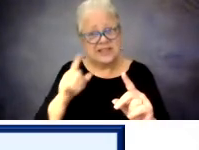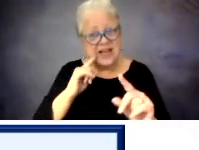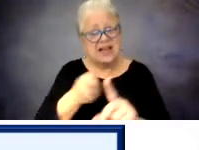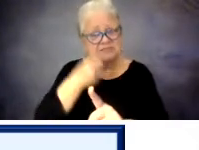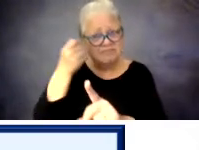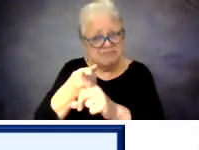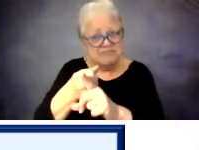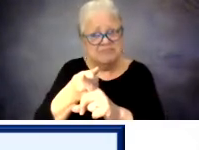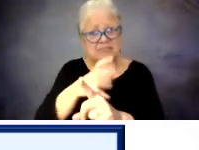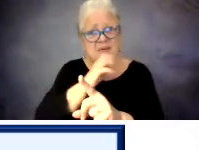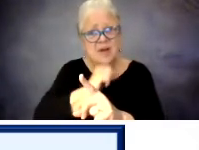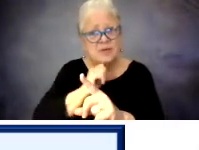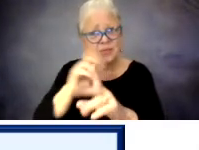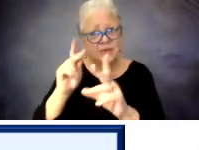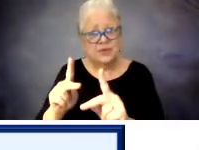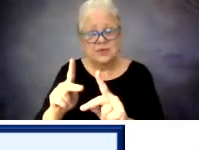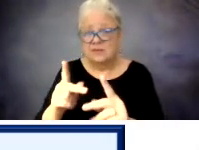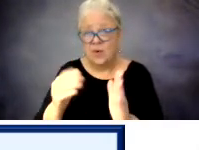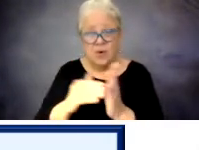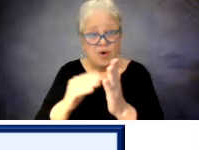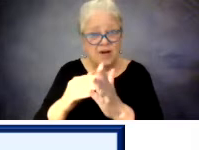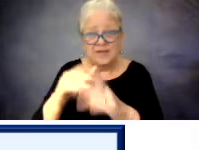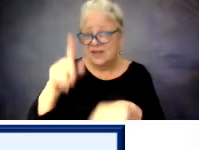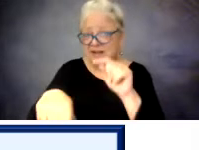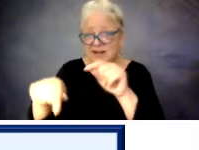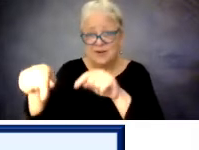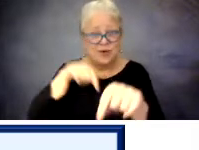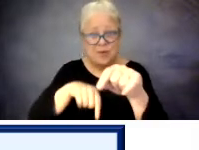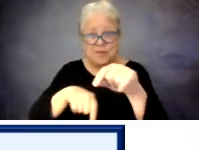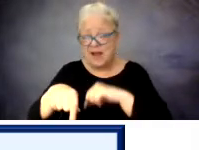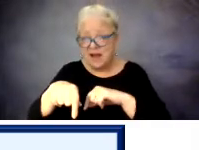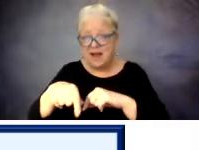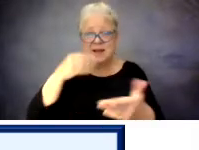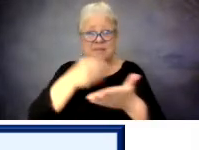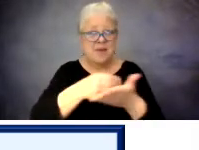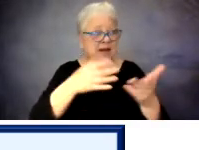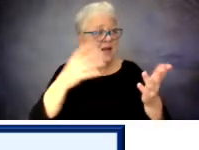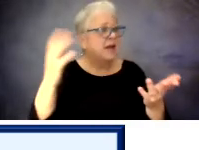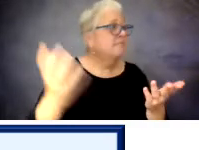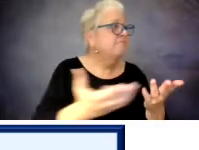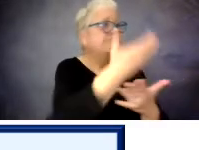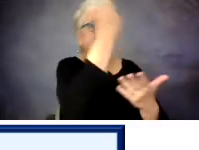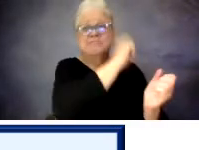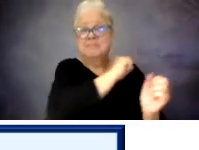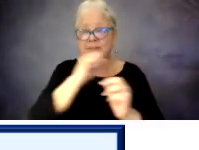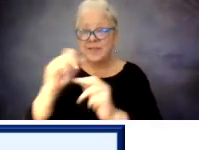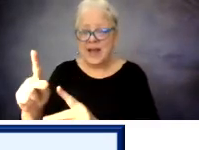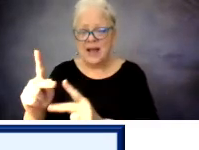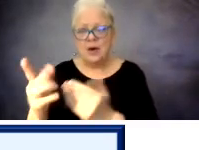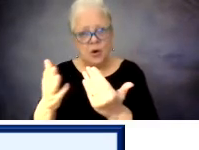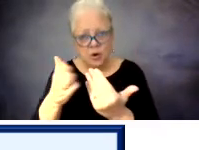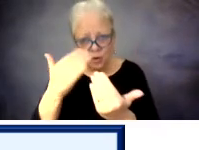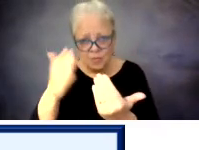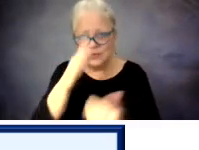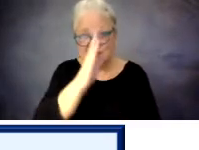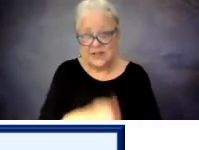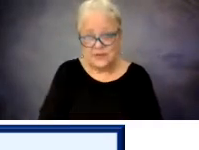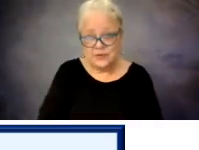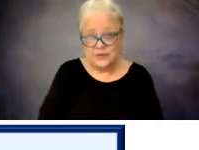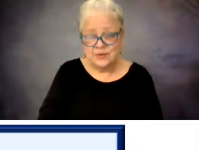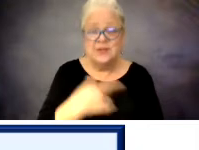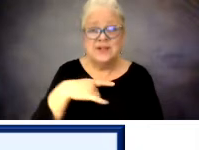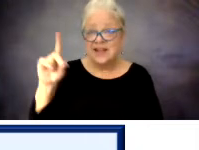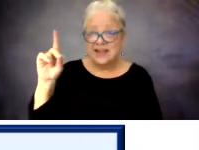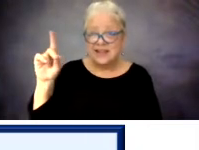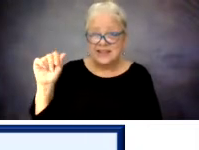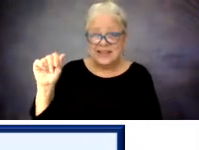is often irreversible. Very little money is often recovered. The district attorney, because of that, sometimes they